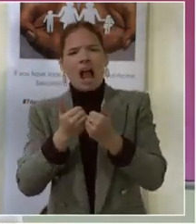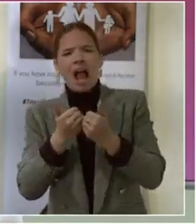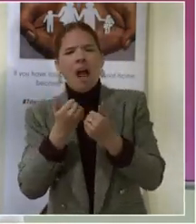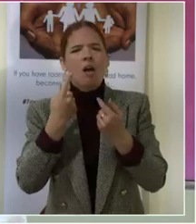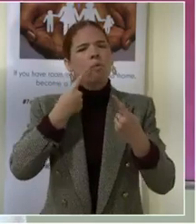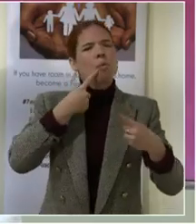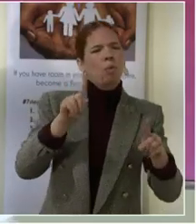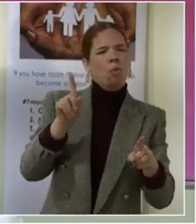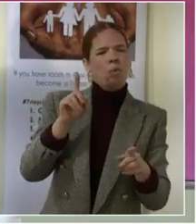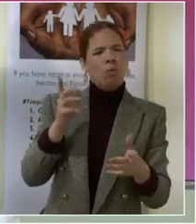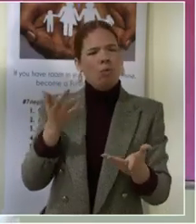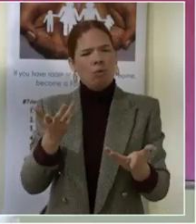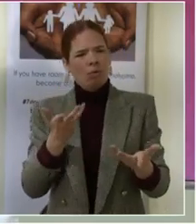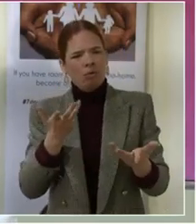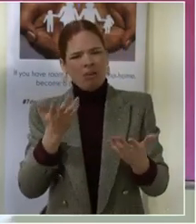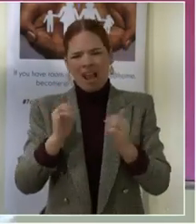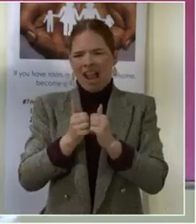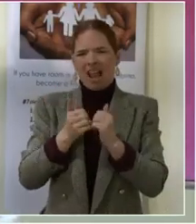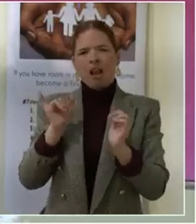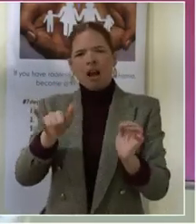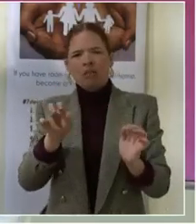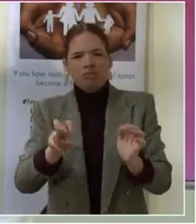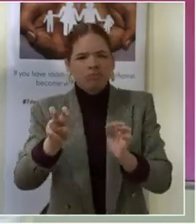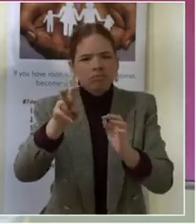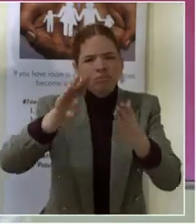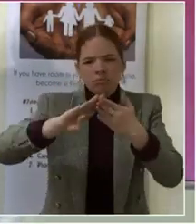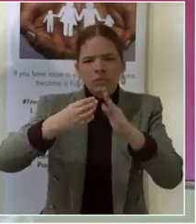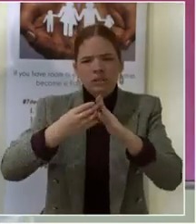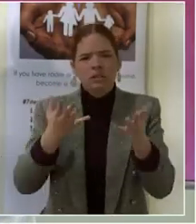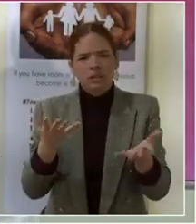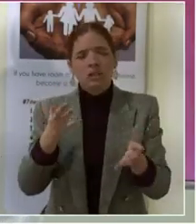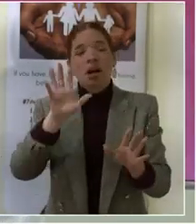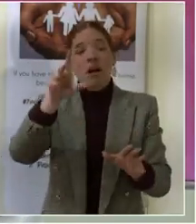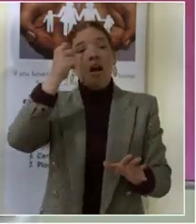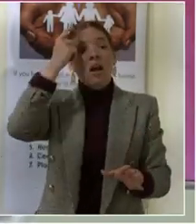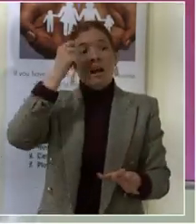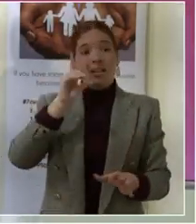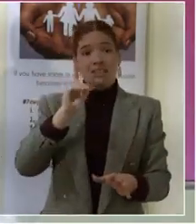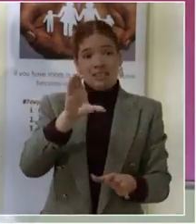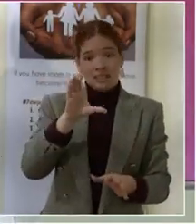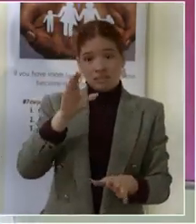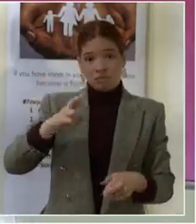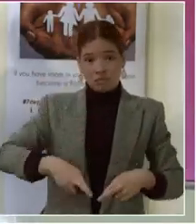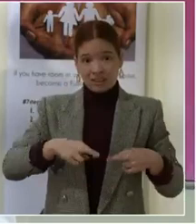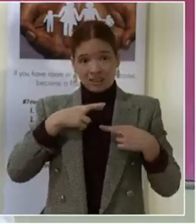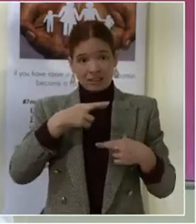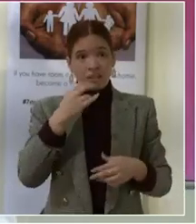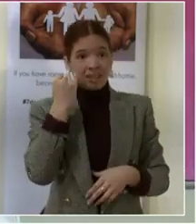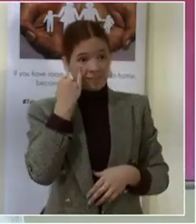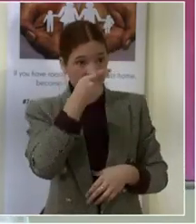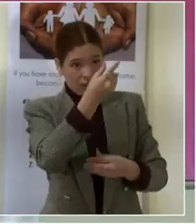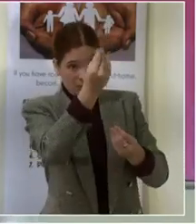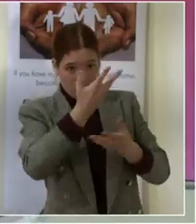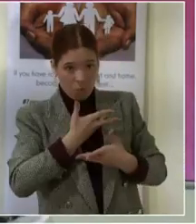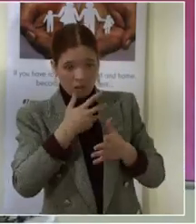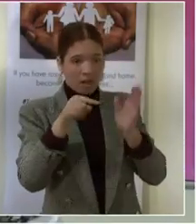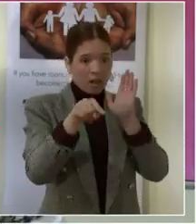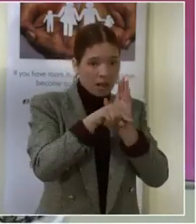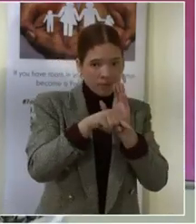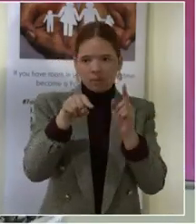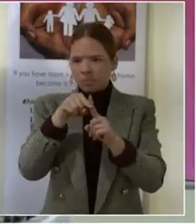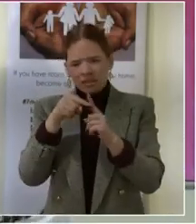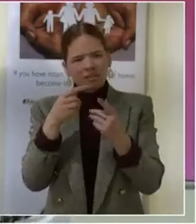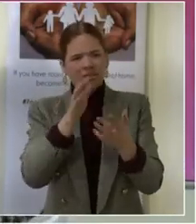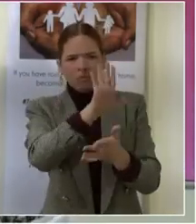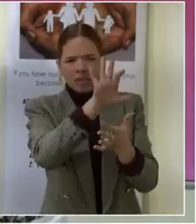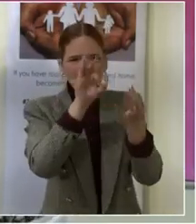thing about DC is that our folks will let me know how we're doing. And so I hear so much about